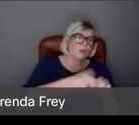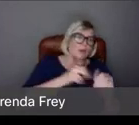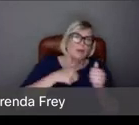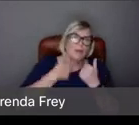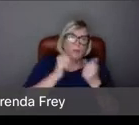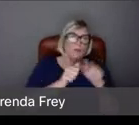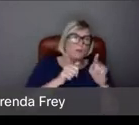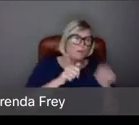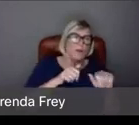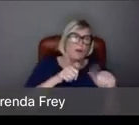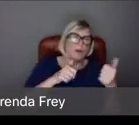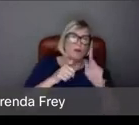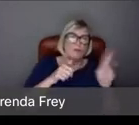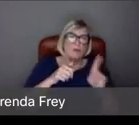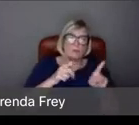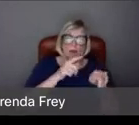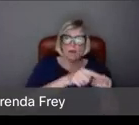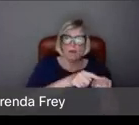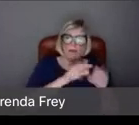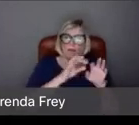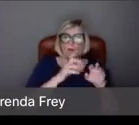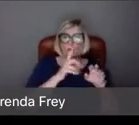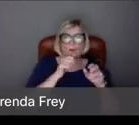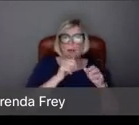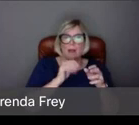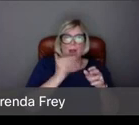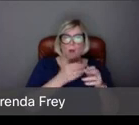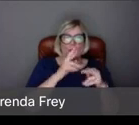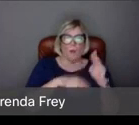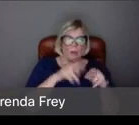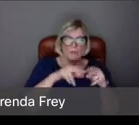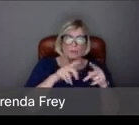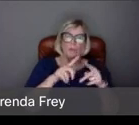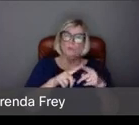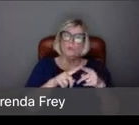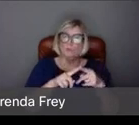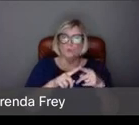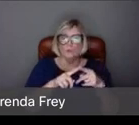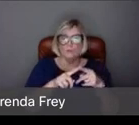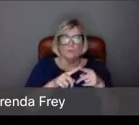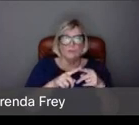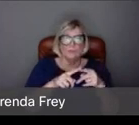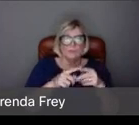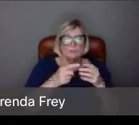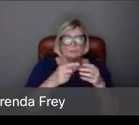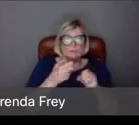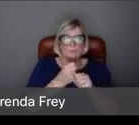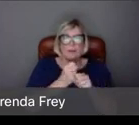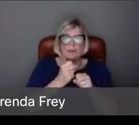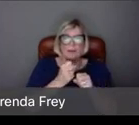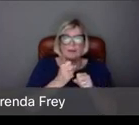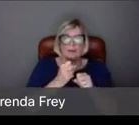who are not related to us in order to make ends meet. My